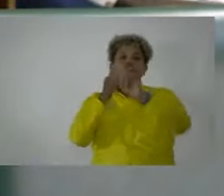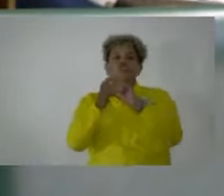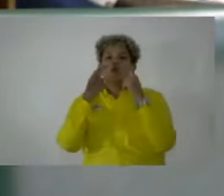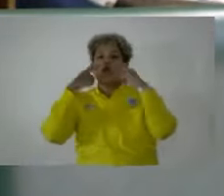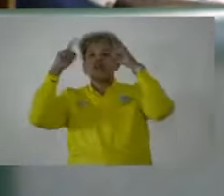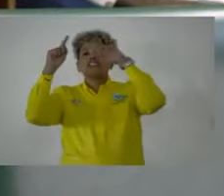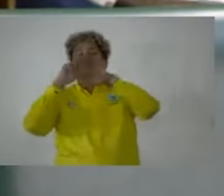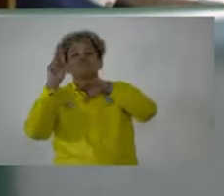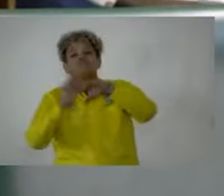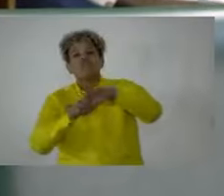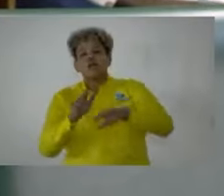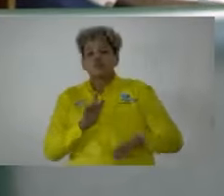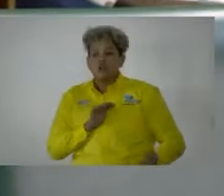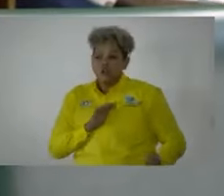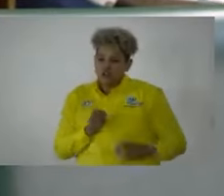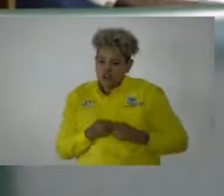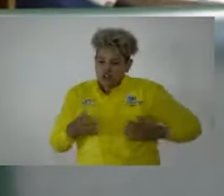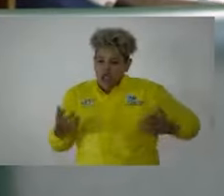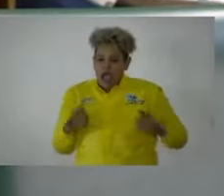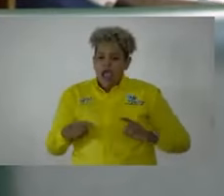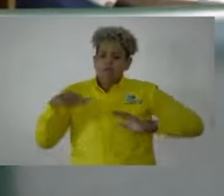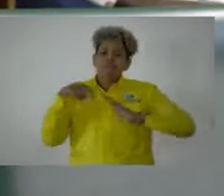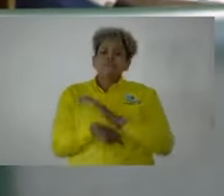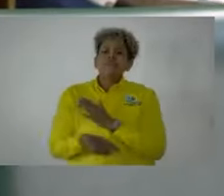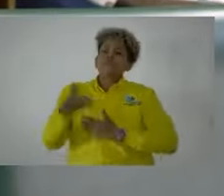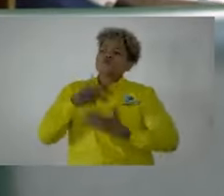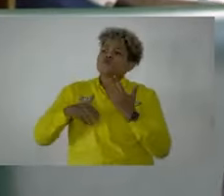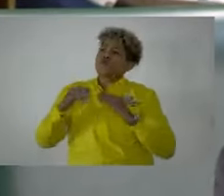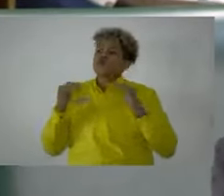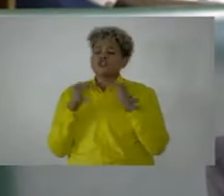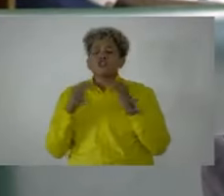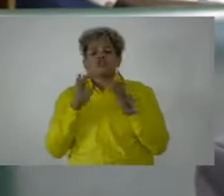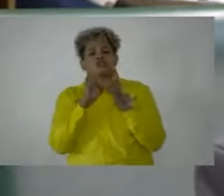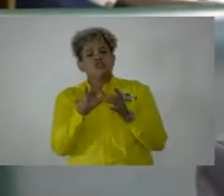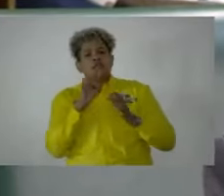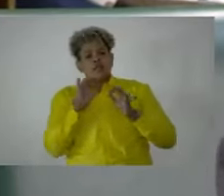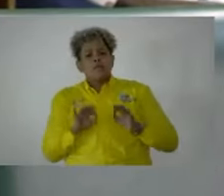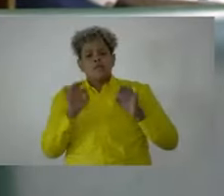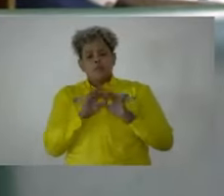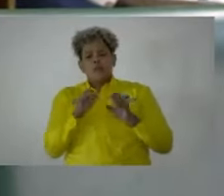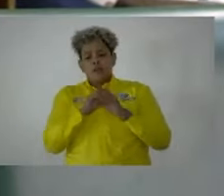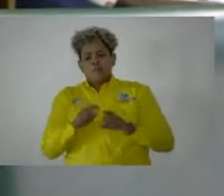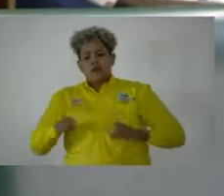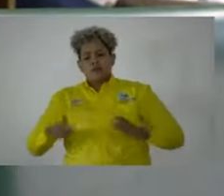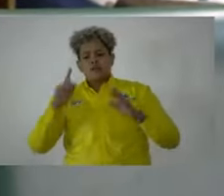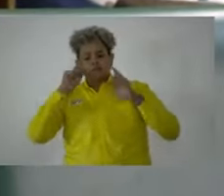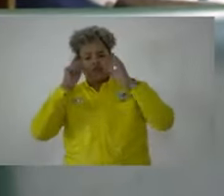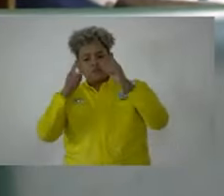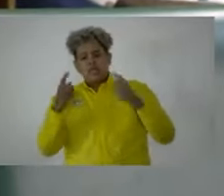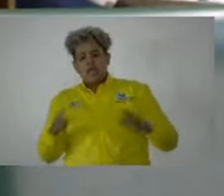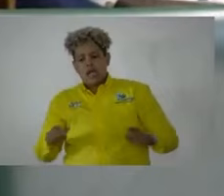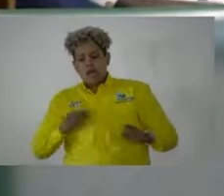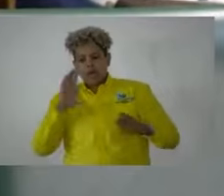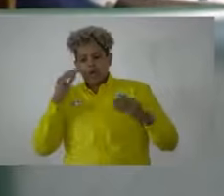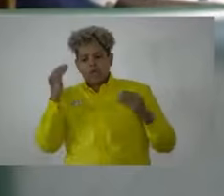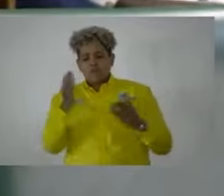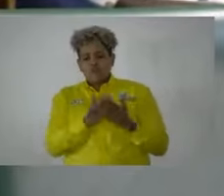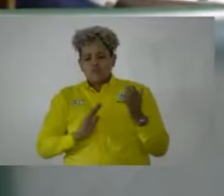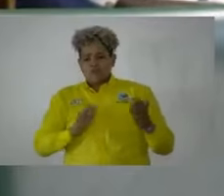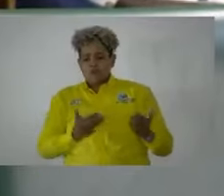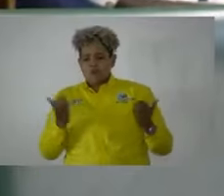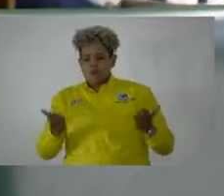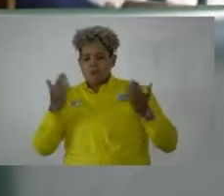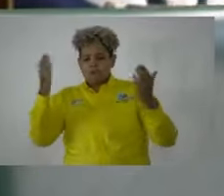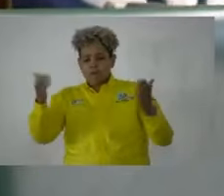achieve national greatness. Deepening social justice is an important part of this objective, and I'm going to give you some of our